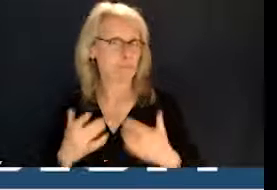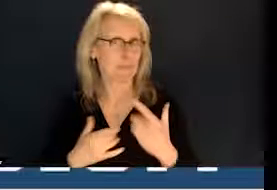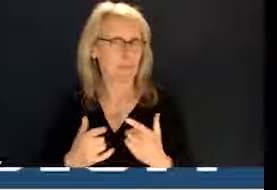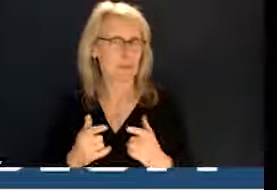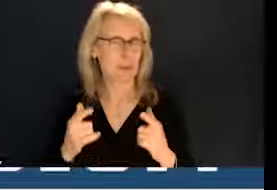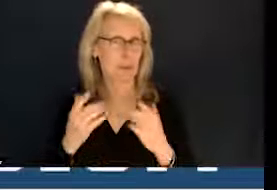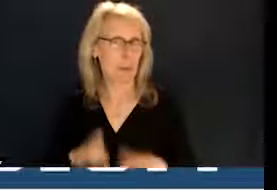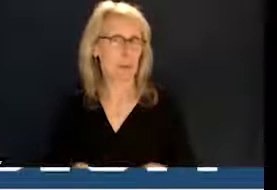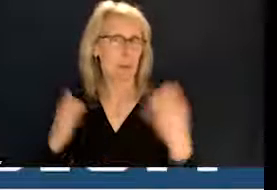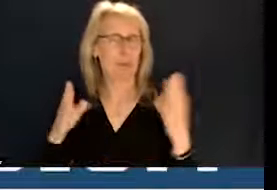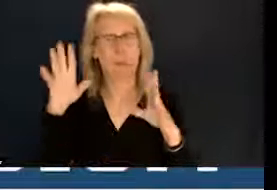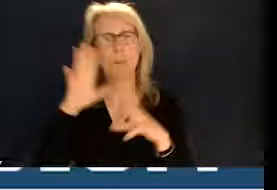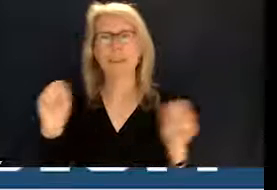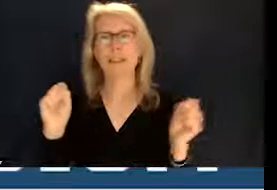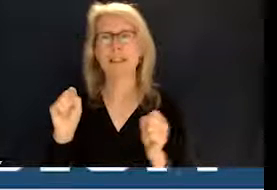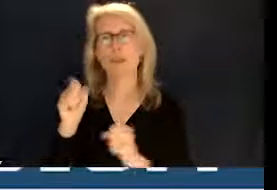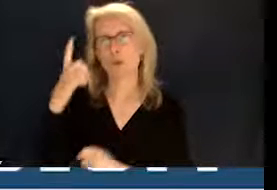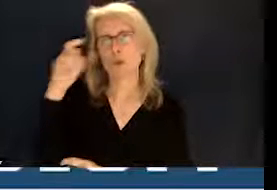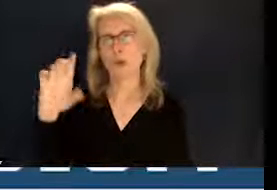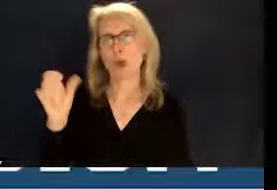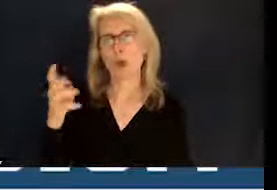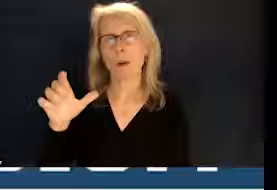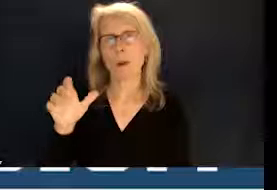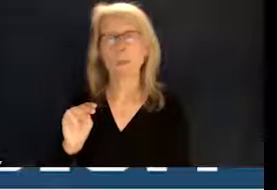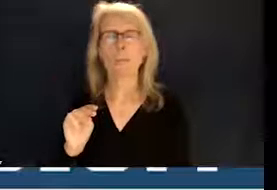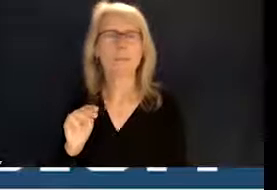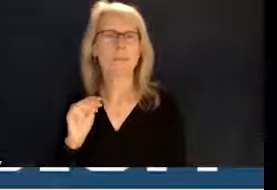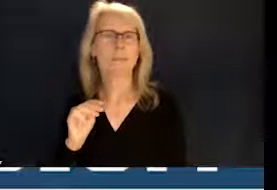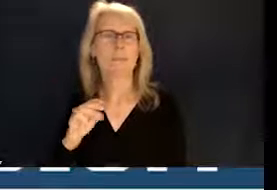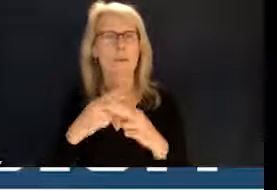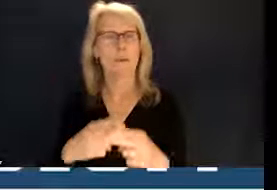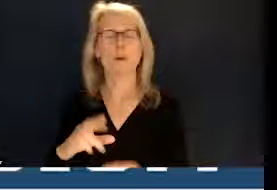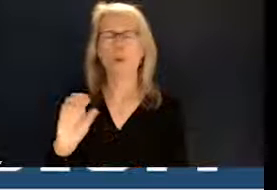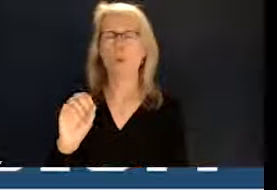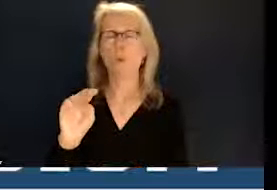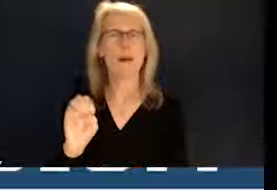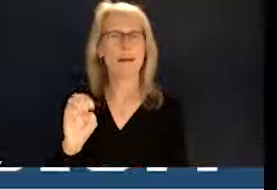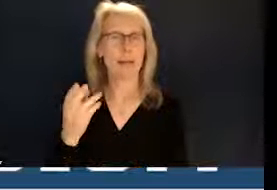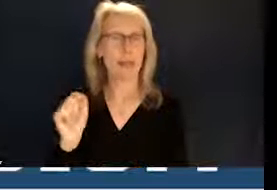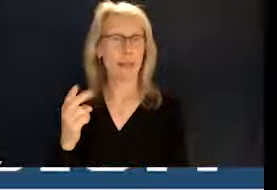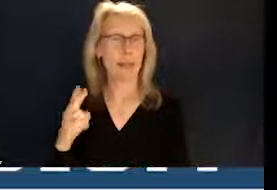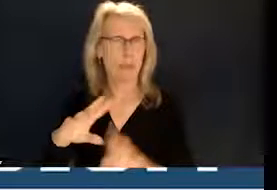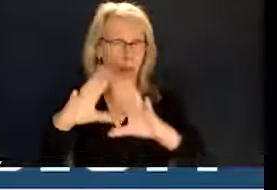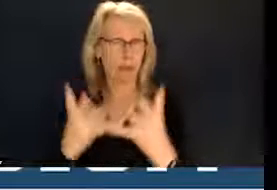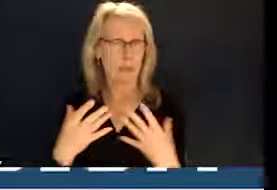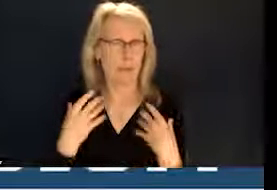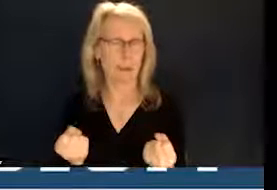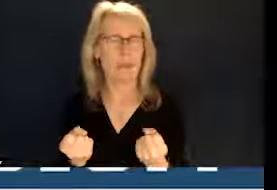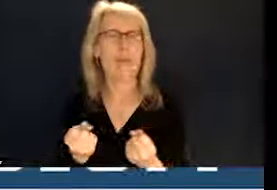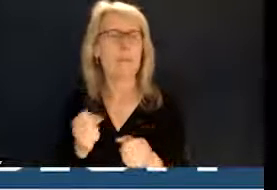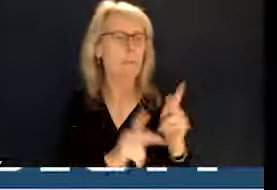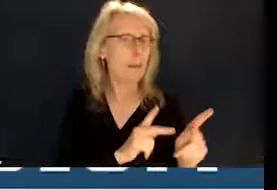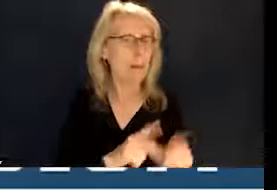the President's Dream Colloquium in One Health. The concept of One Health recognizes the interconnected health of